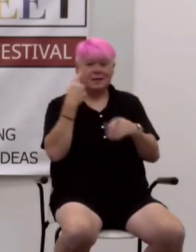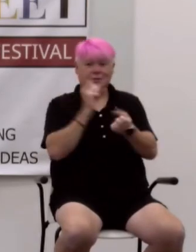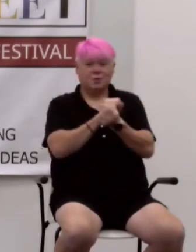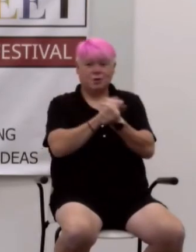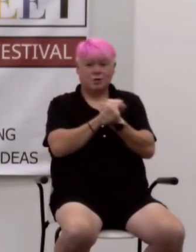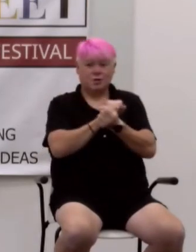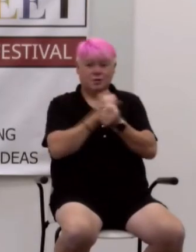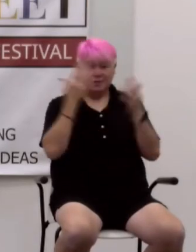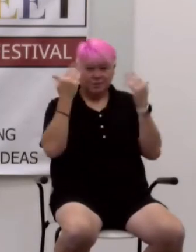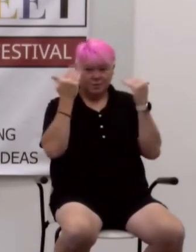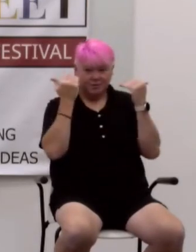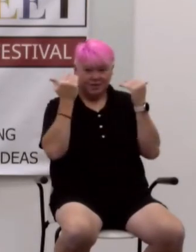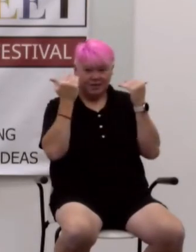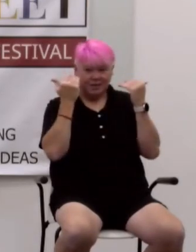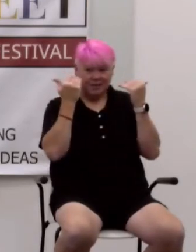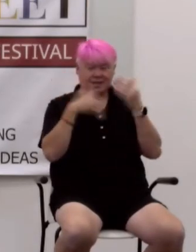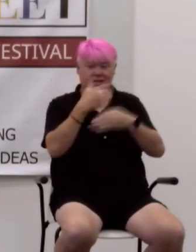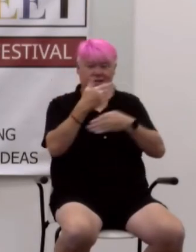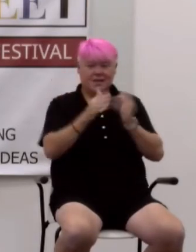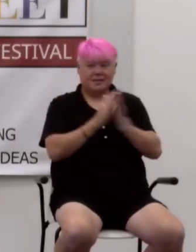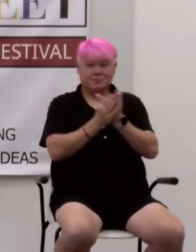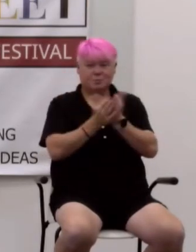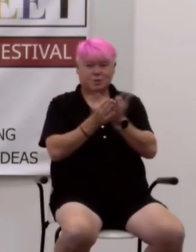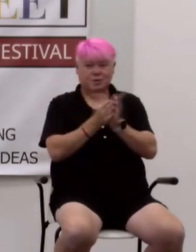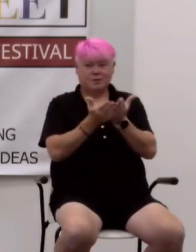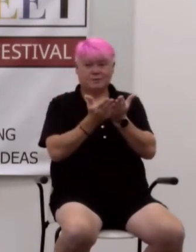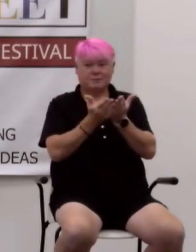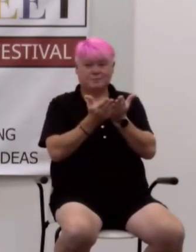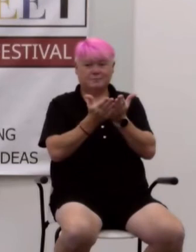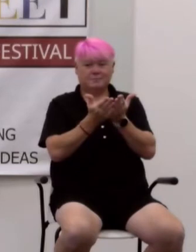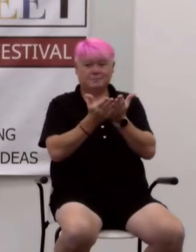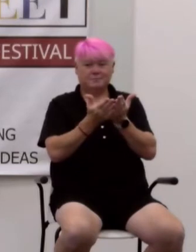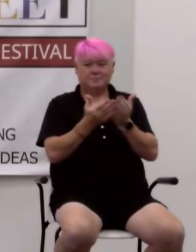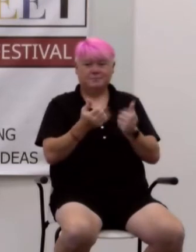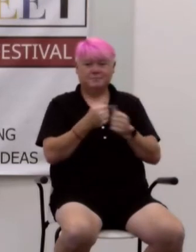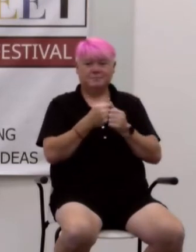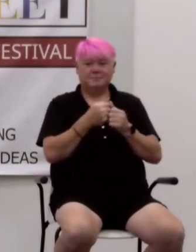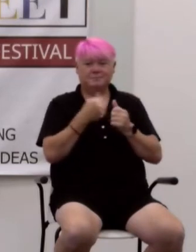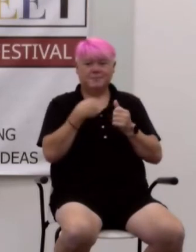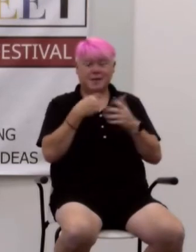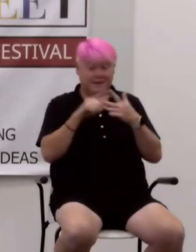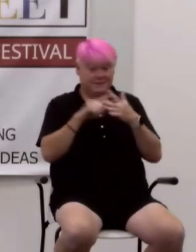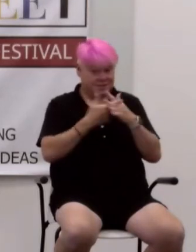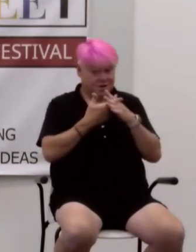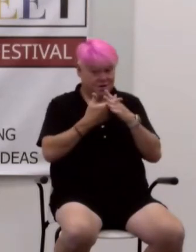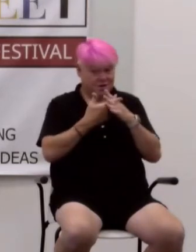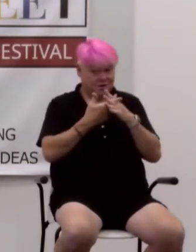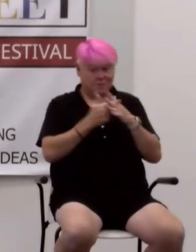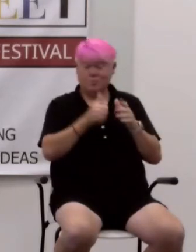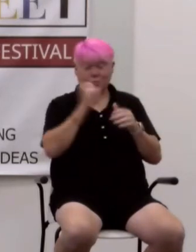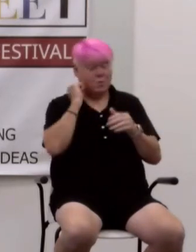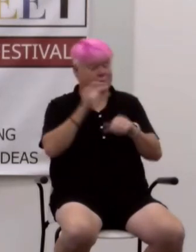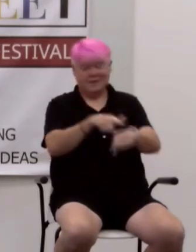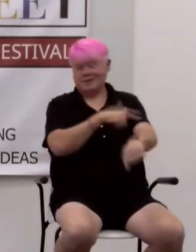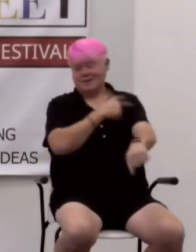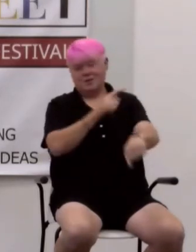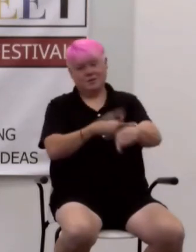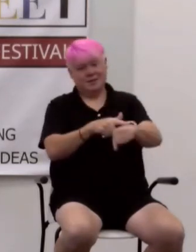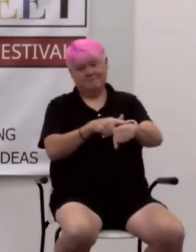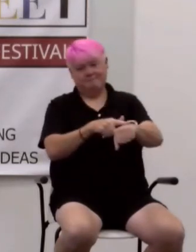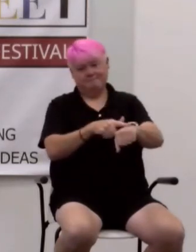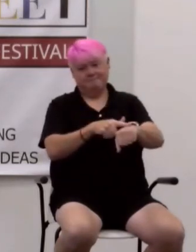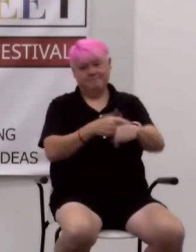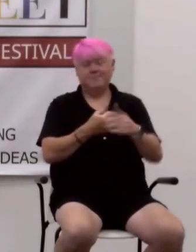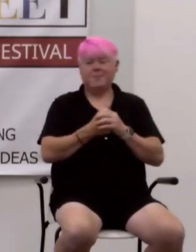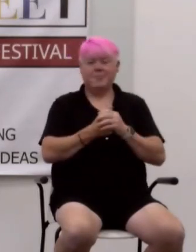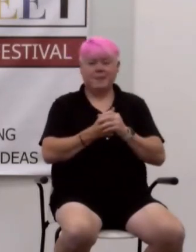hopefully the next book, which I have begun, won't take quite so long. I hope that answers the question